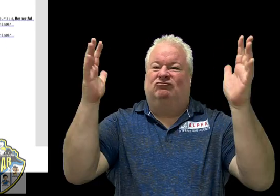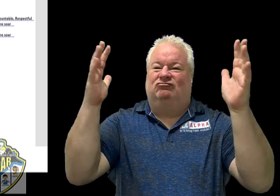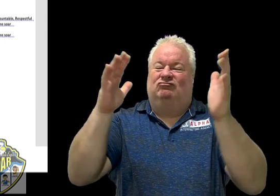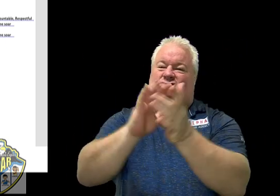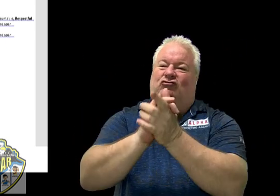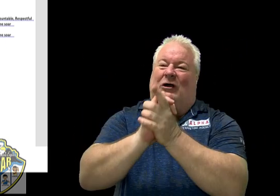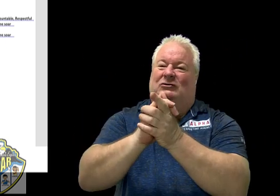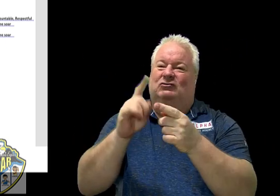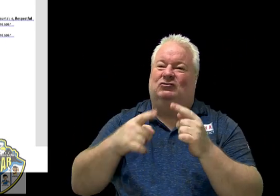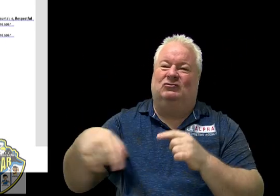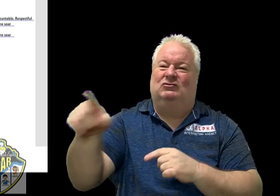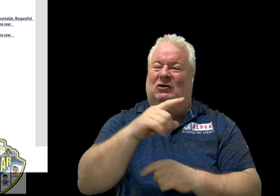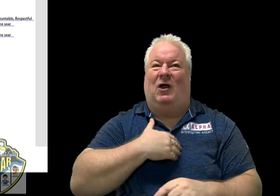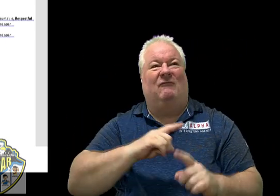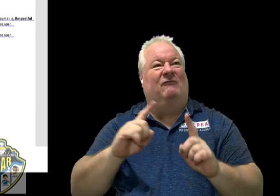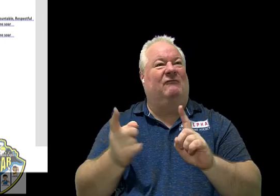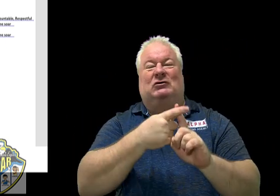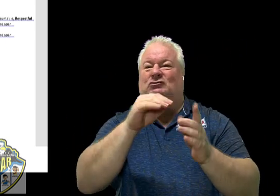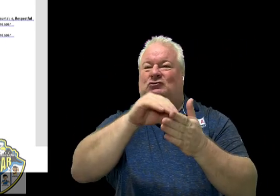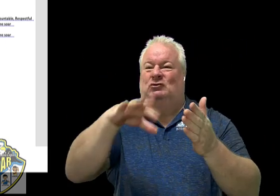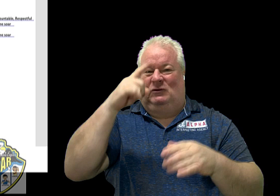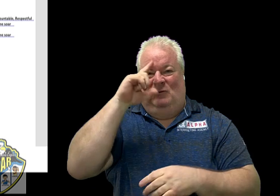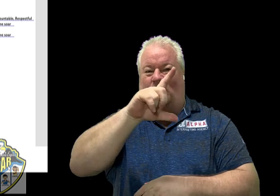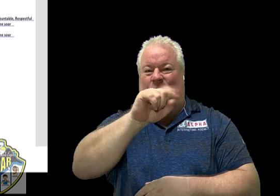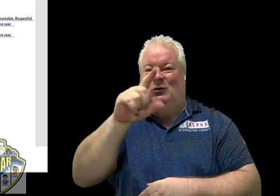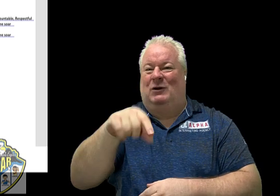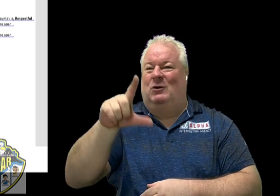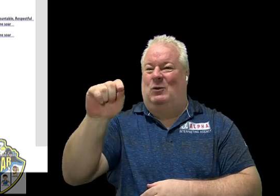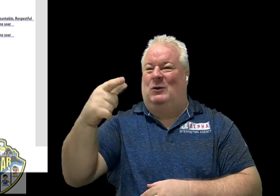Congratulations to our first soaring students for